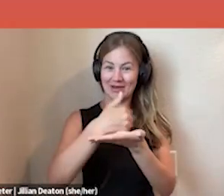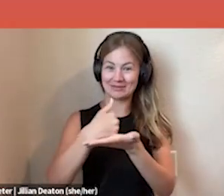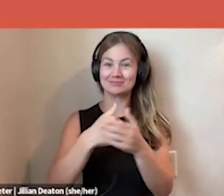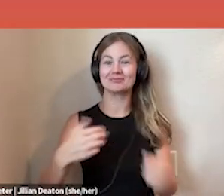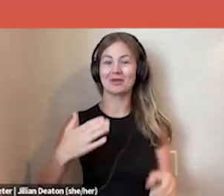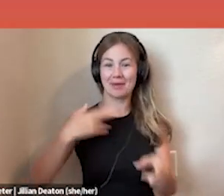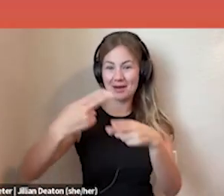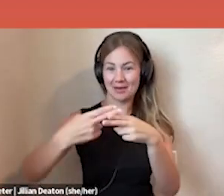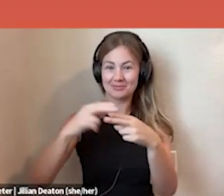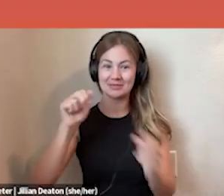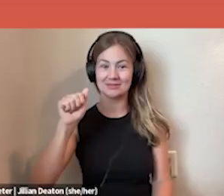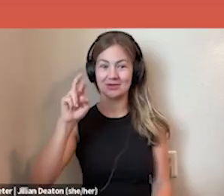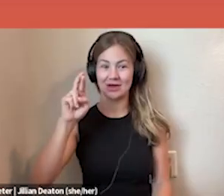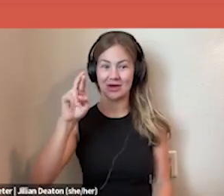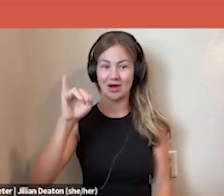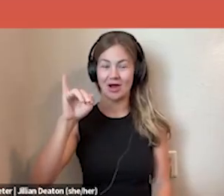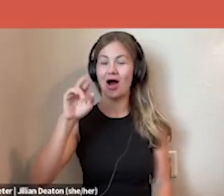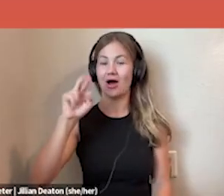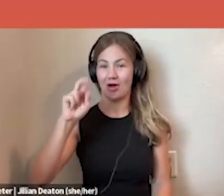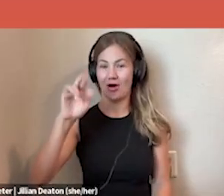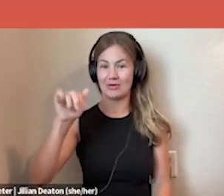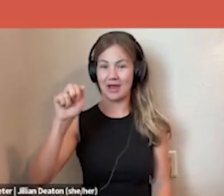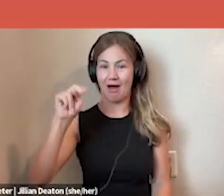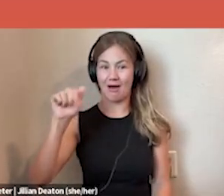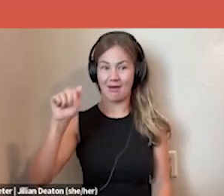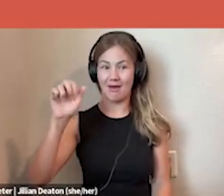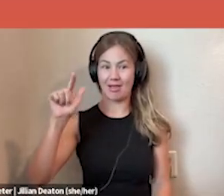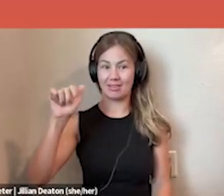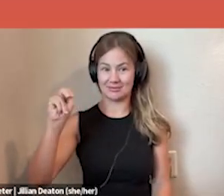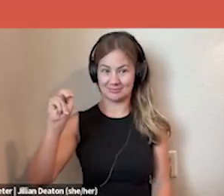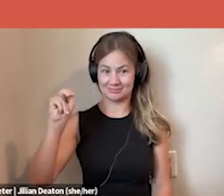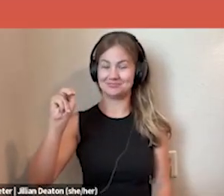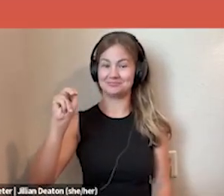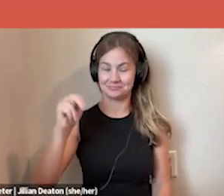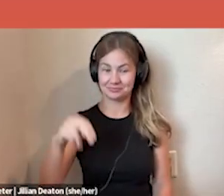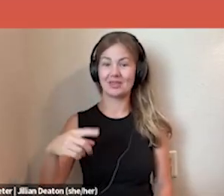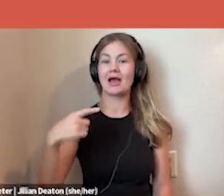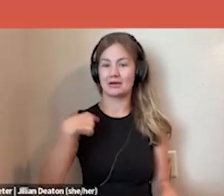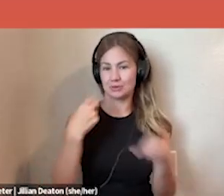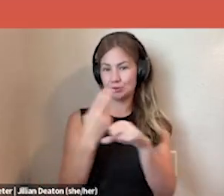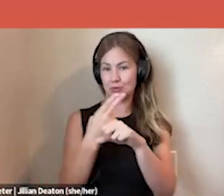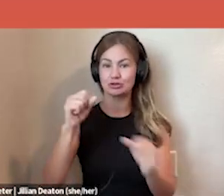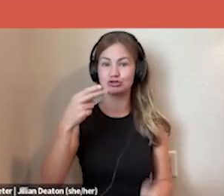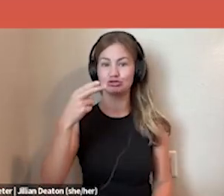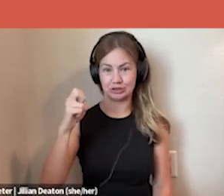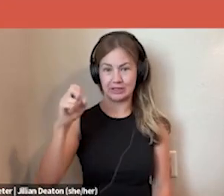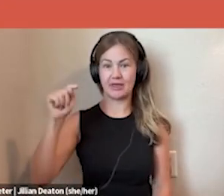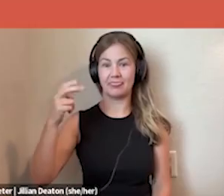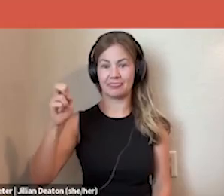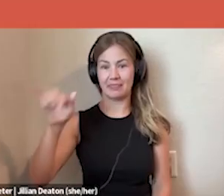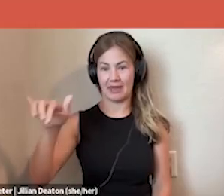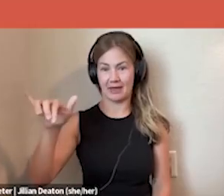is Ariana Allen, and I'm the grant-making assistant at Dance NYC. I use she, they pronouns, and I am currently